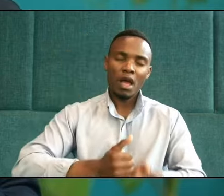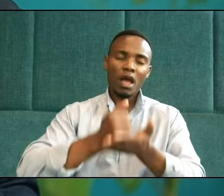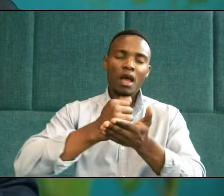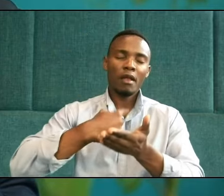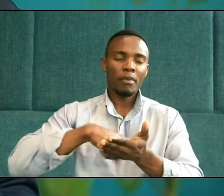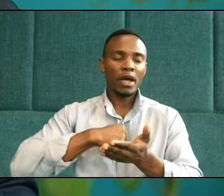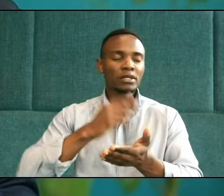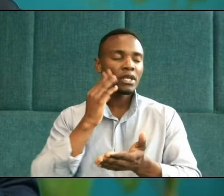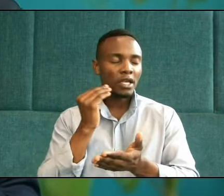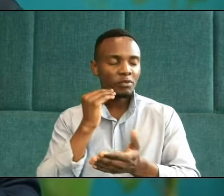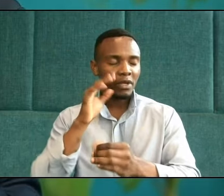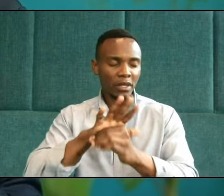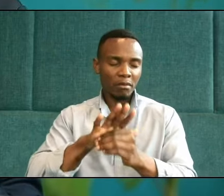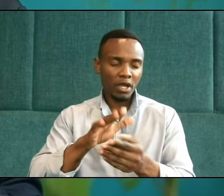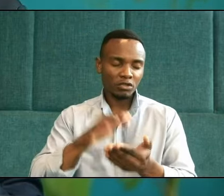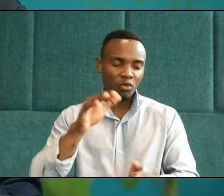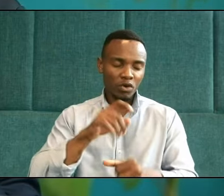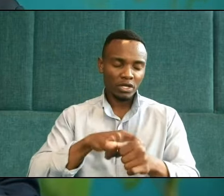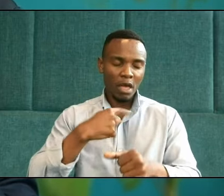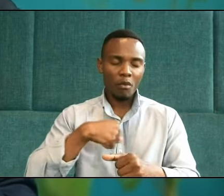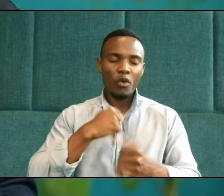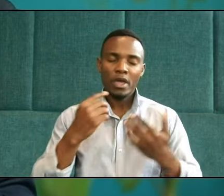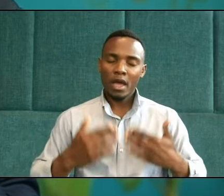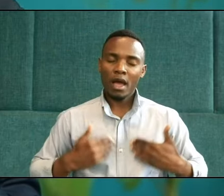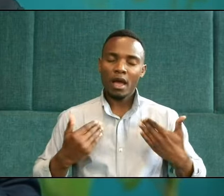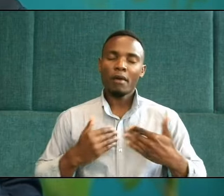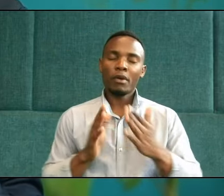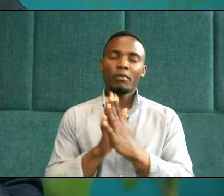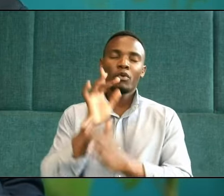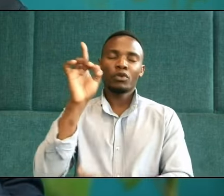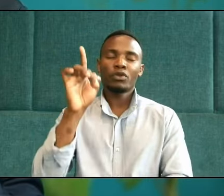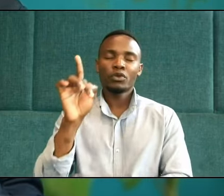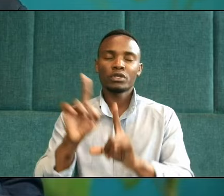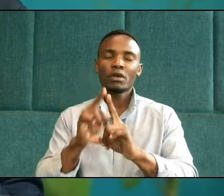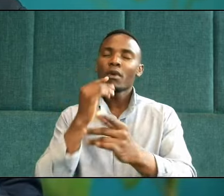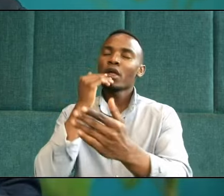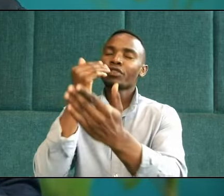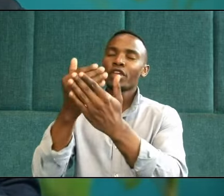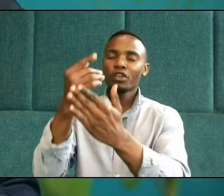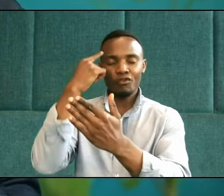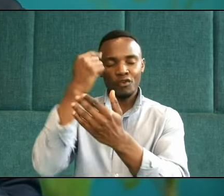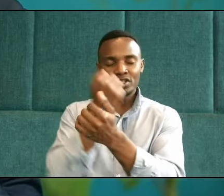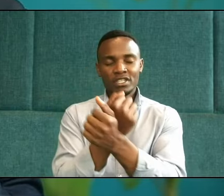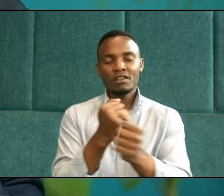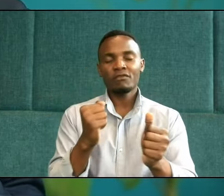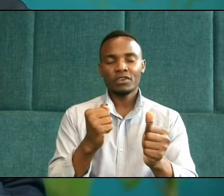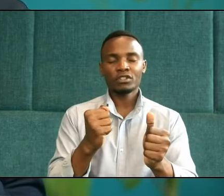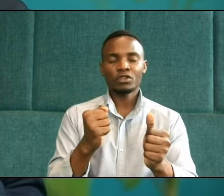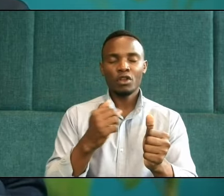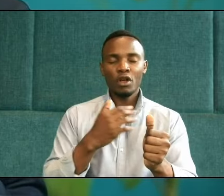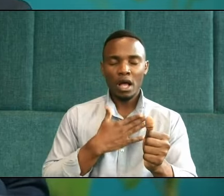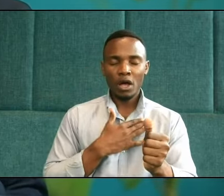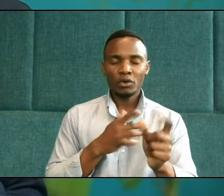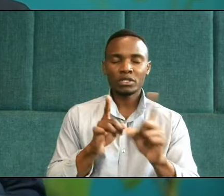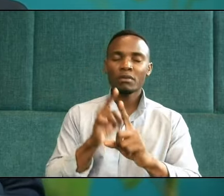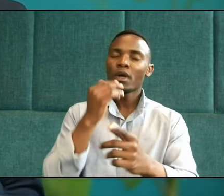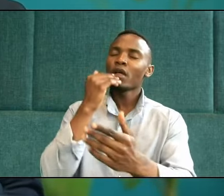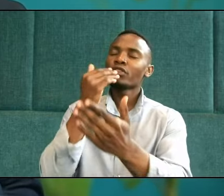we delight ourselves in you. Thank you for the salvation in your life. And thank you even for the